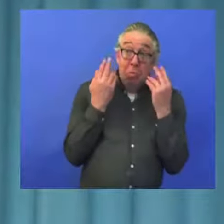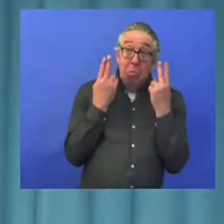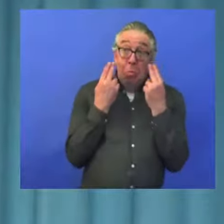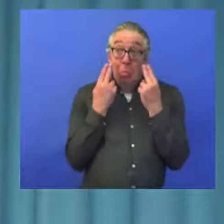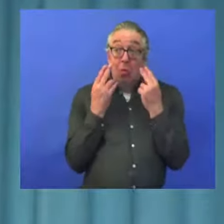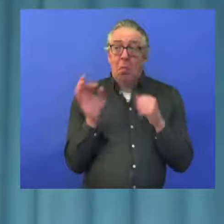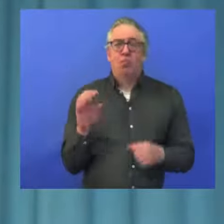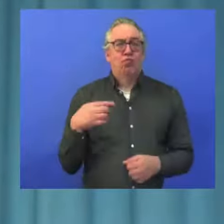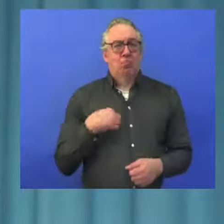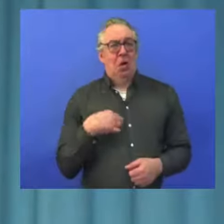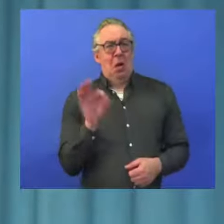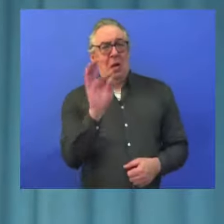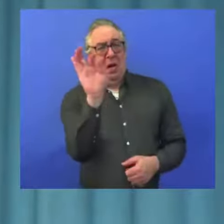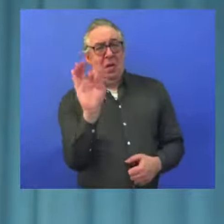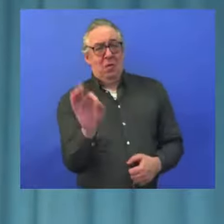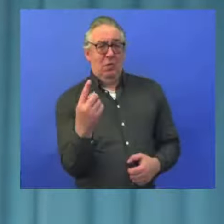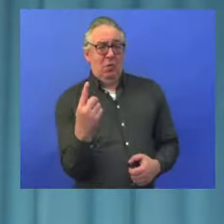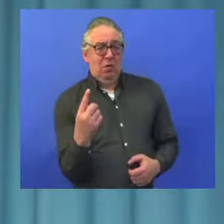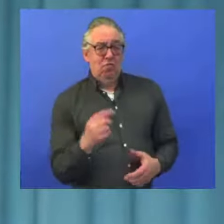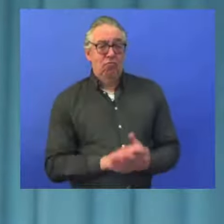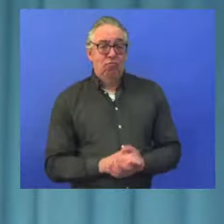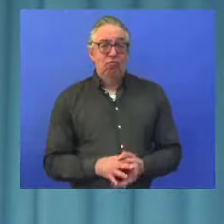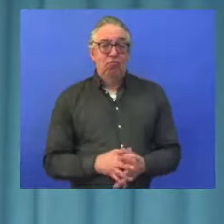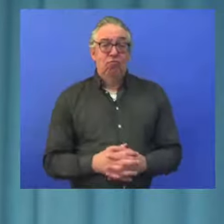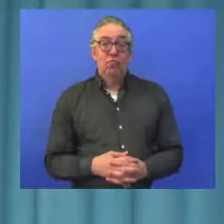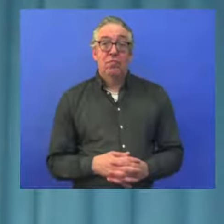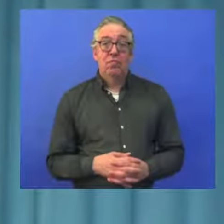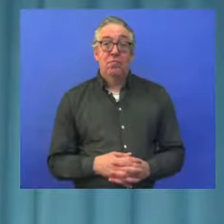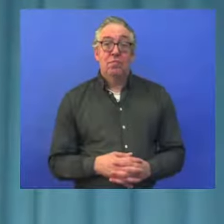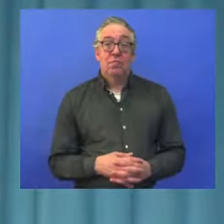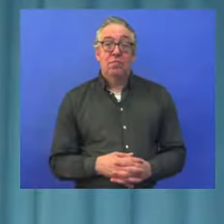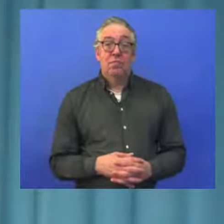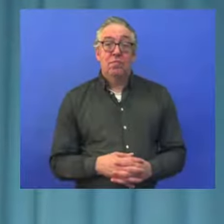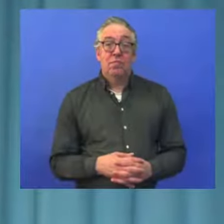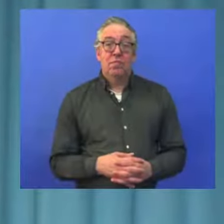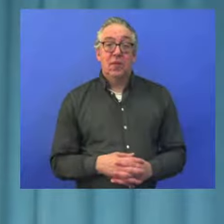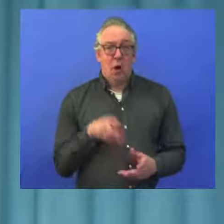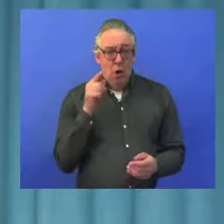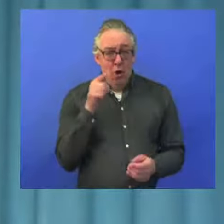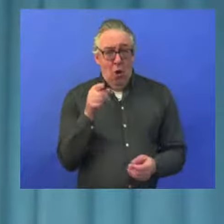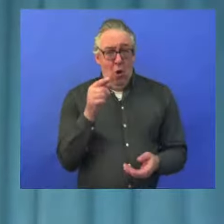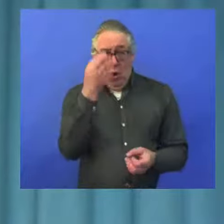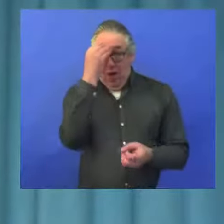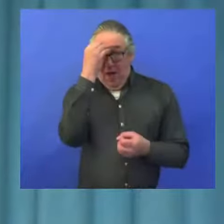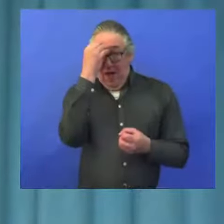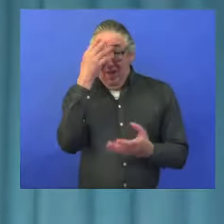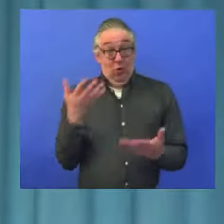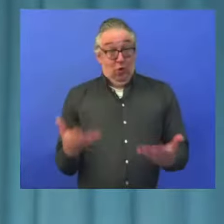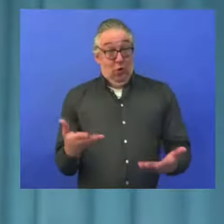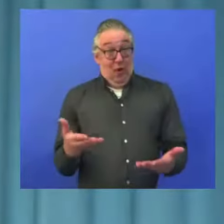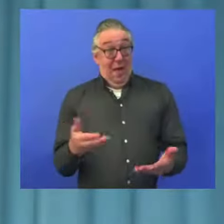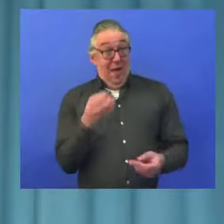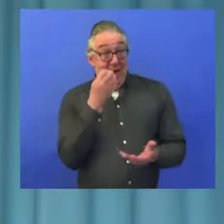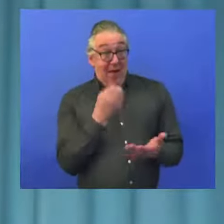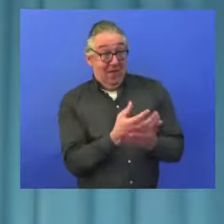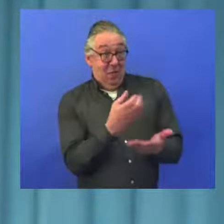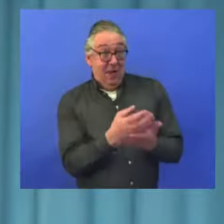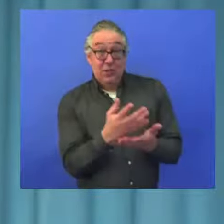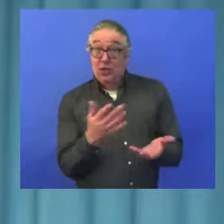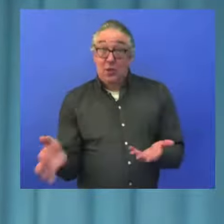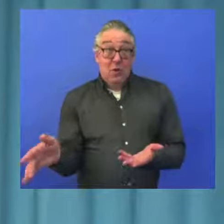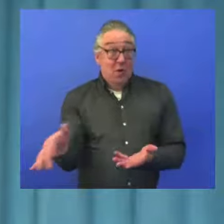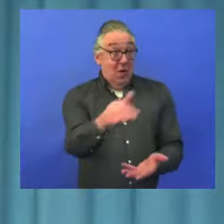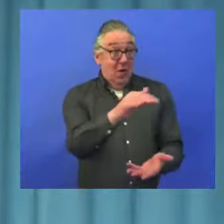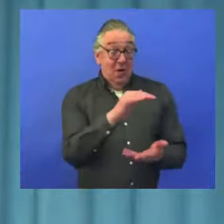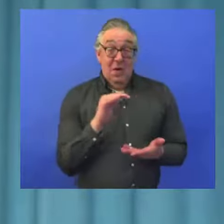so I truly believe that all this information, what we've seen here today, data which has been collected, is one useful, but